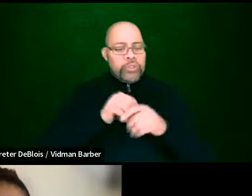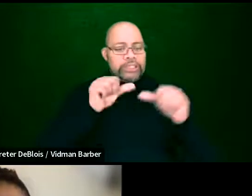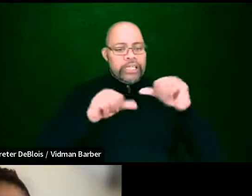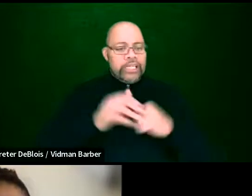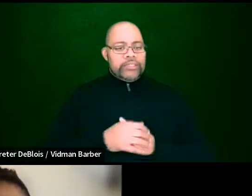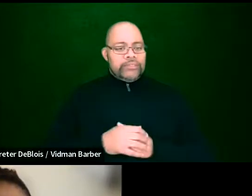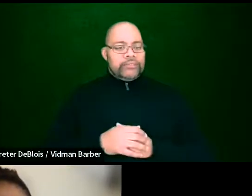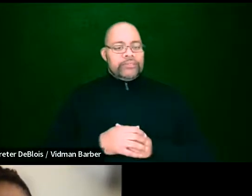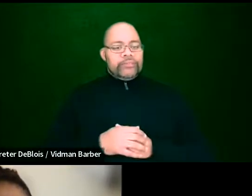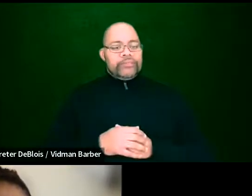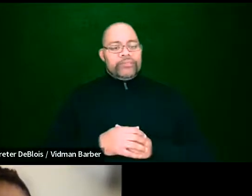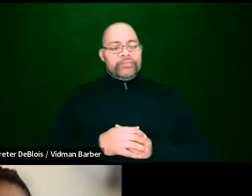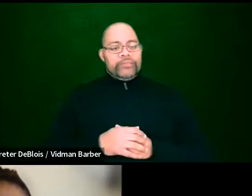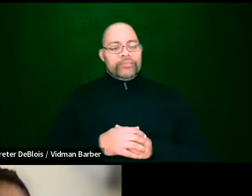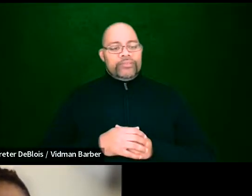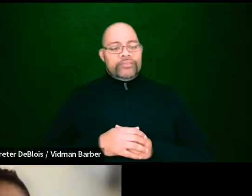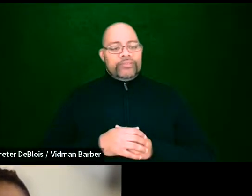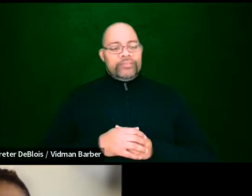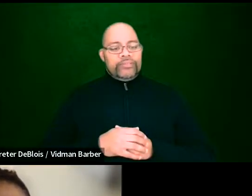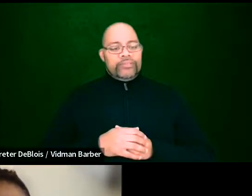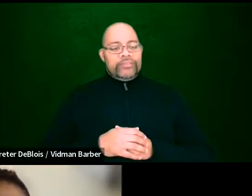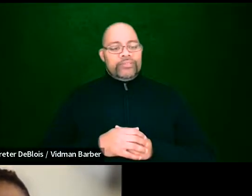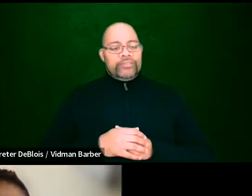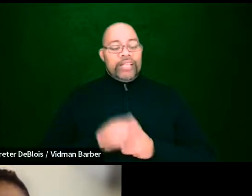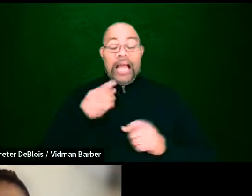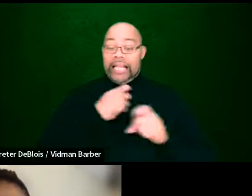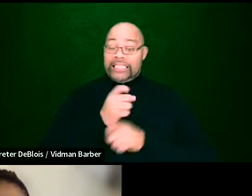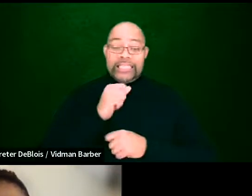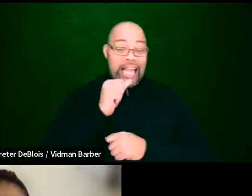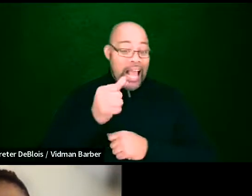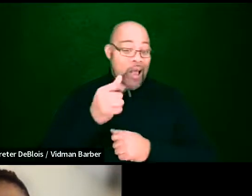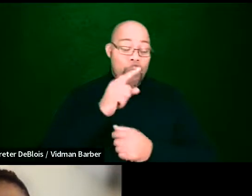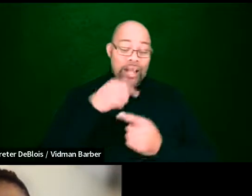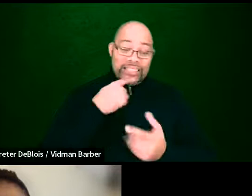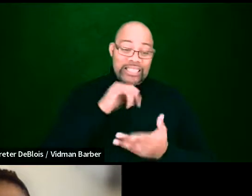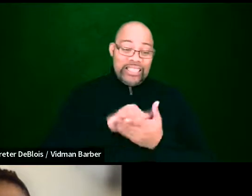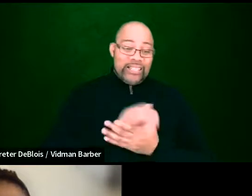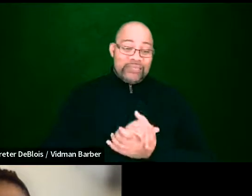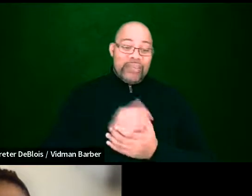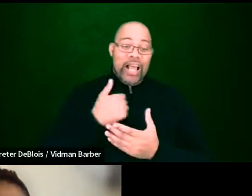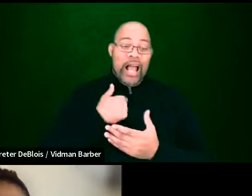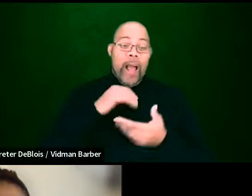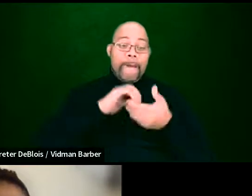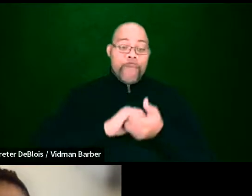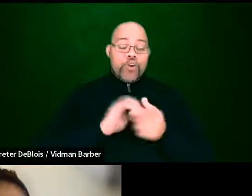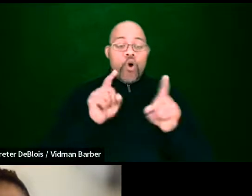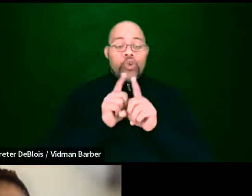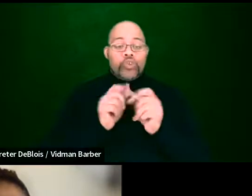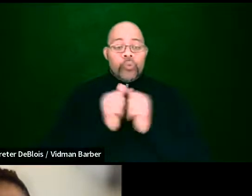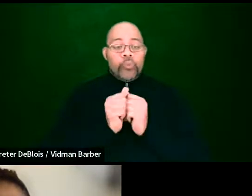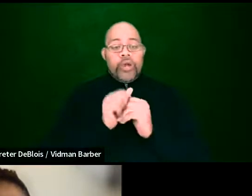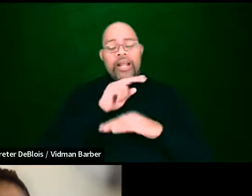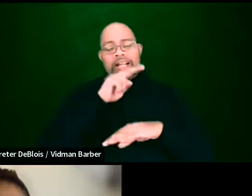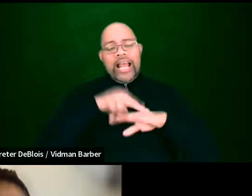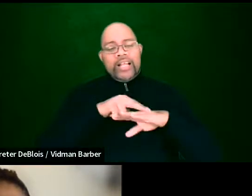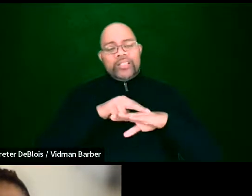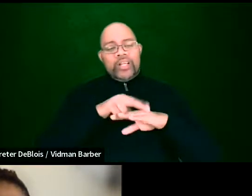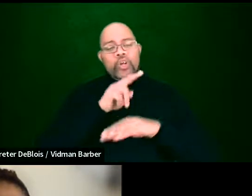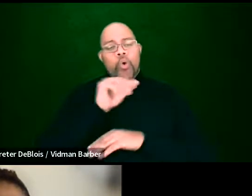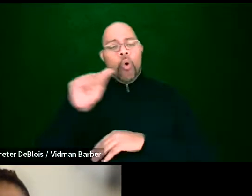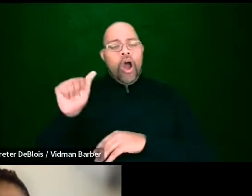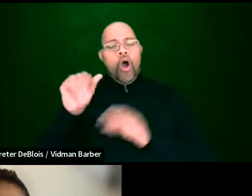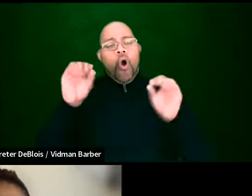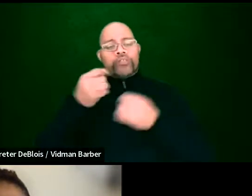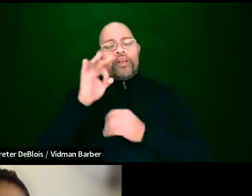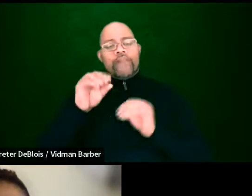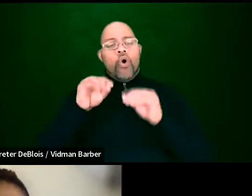science. I'm going to kid you not when I say this. So I partner also with the NOAA's Office